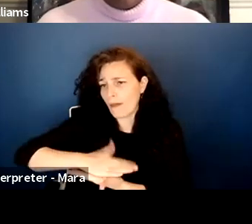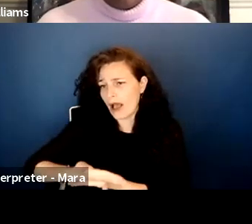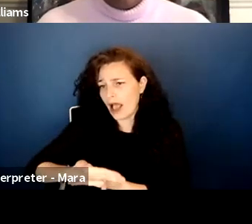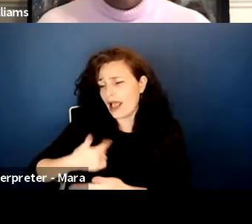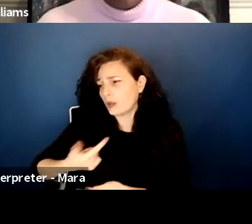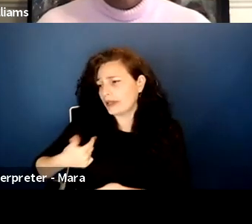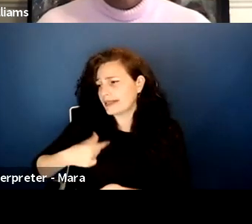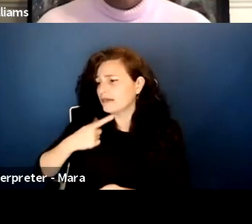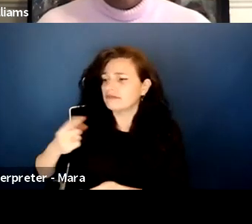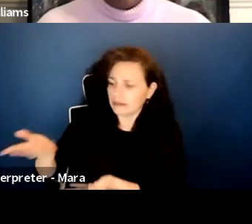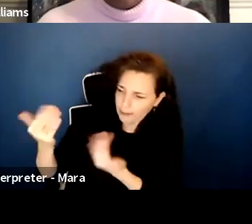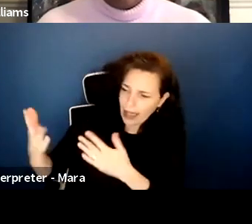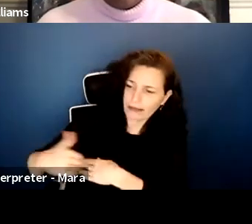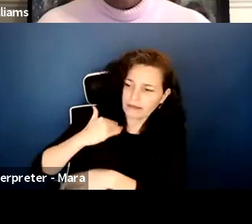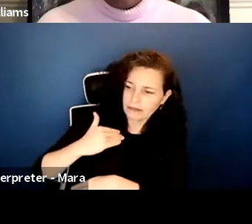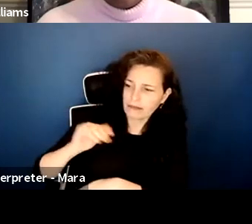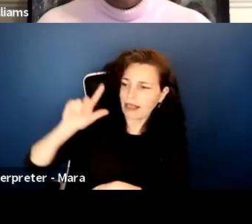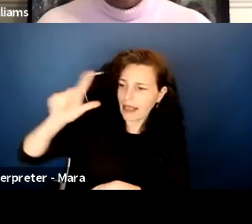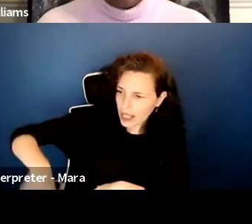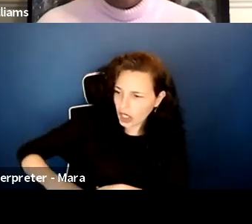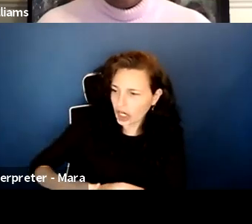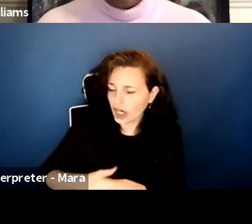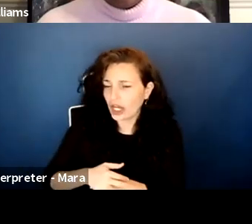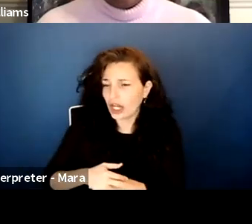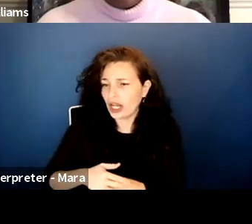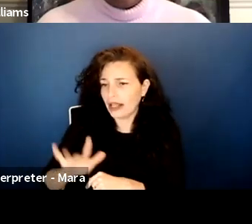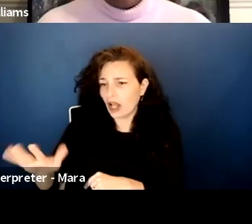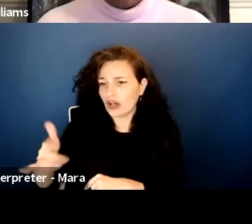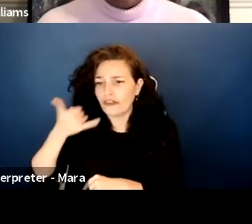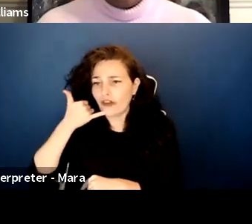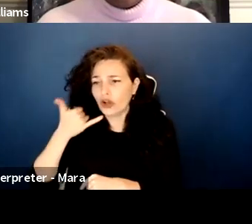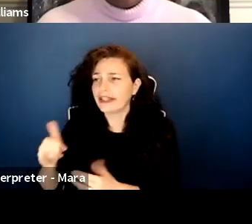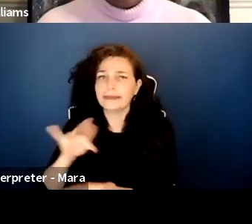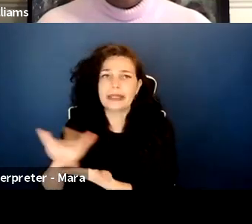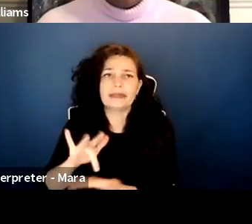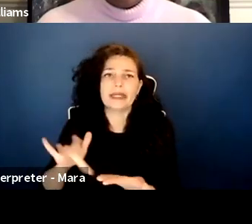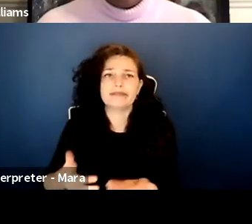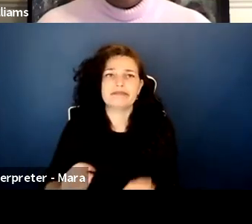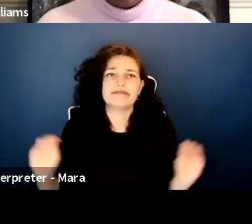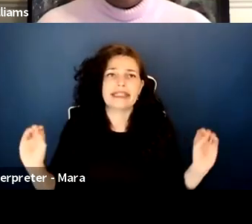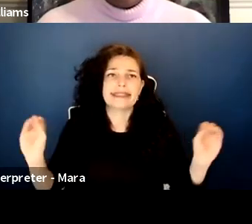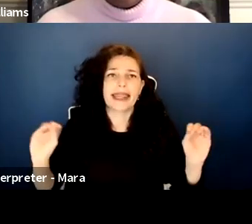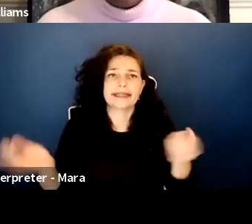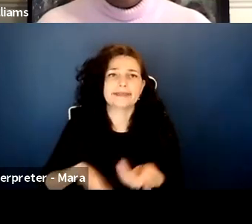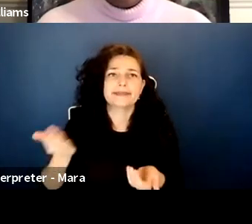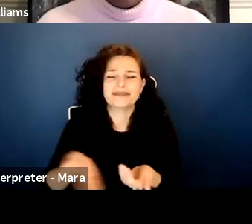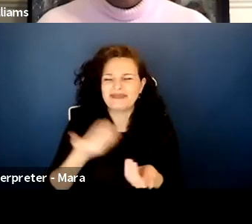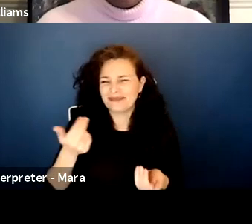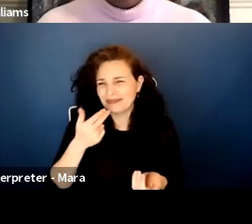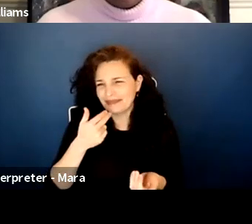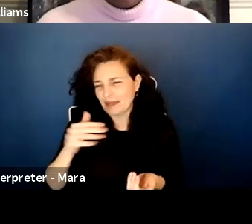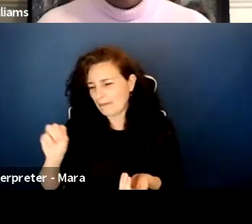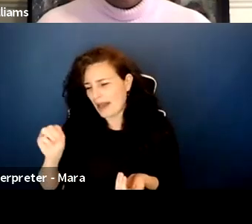she came back again and she was on her phone, and it was like she was bing, bing, bing. No big deal to her. But